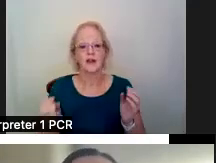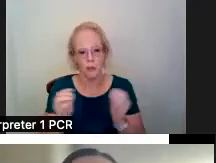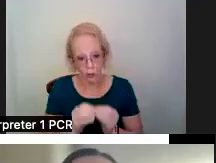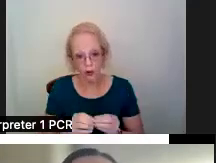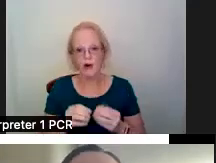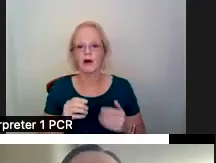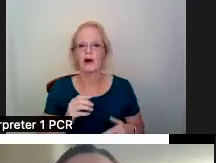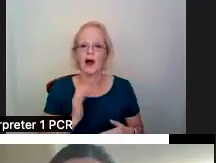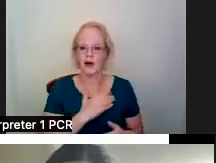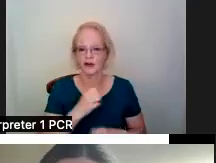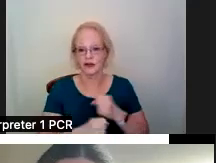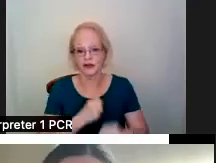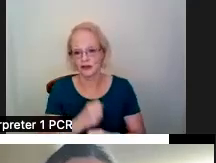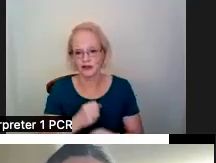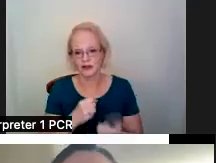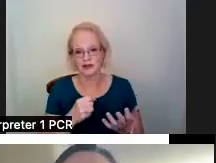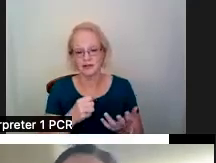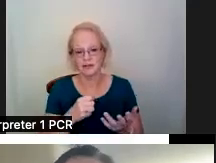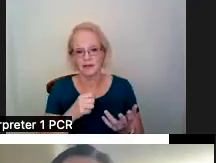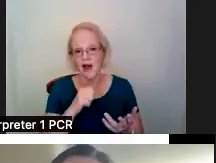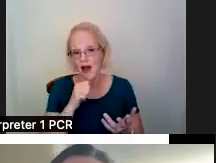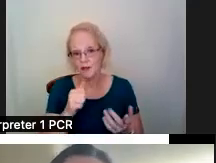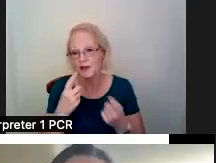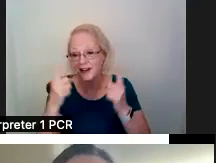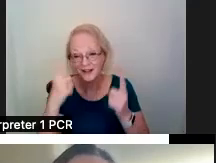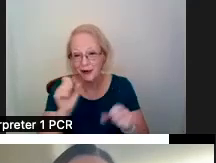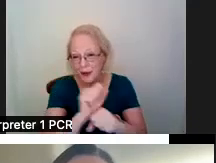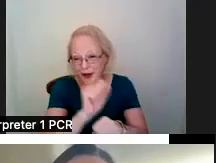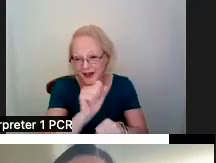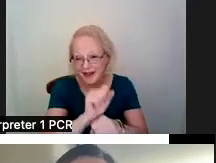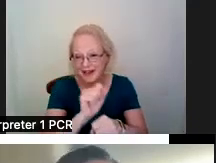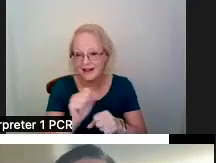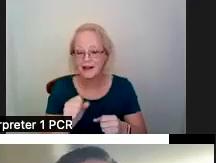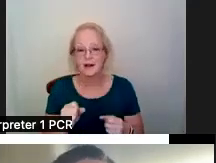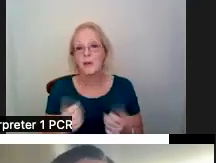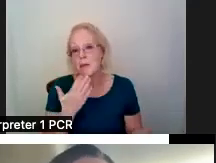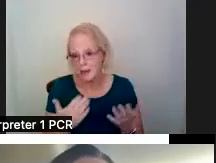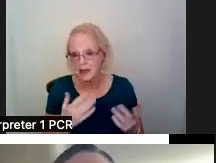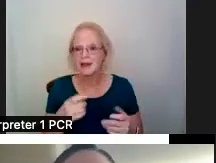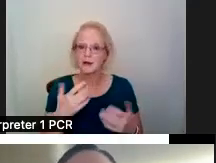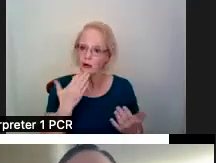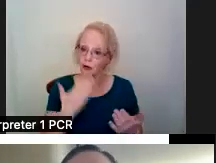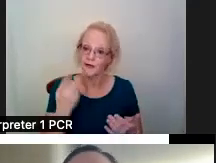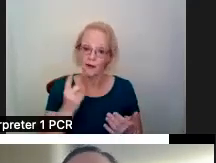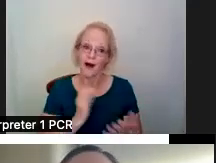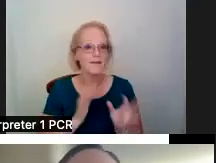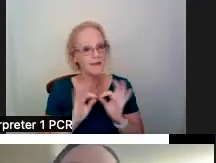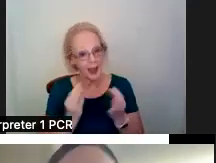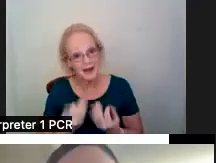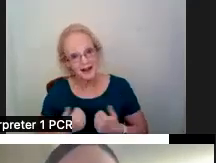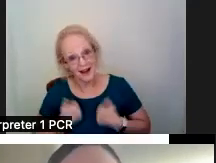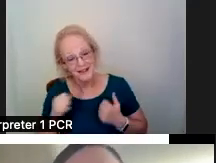productive years from a working standpoint. They might well be thought of as productive towards our family legacy, but